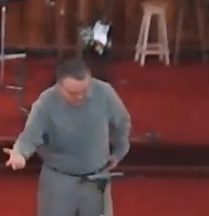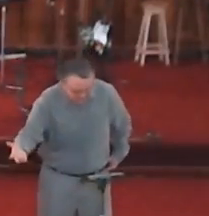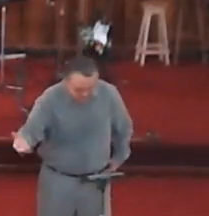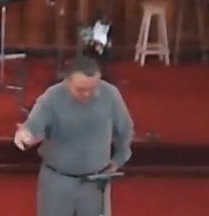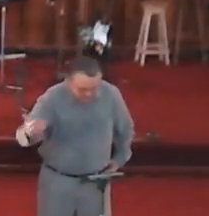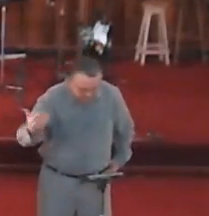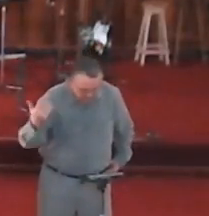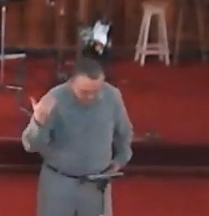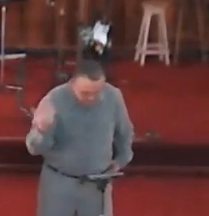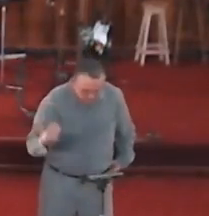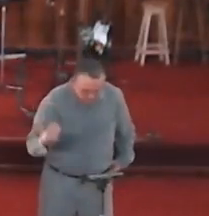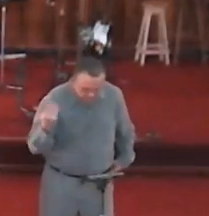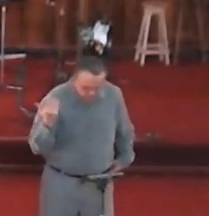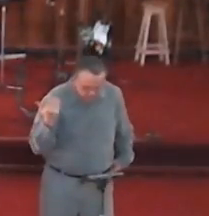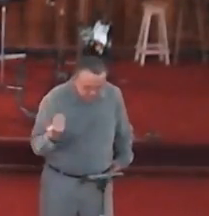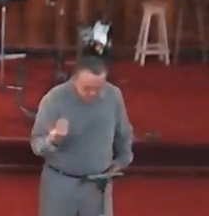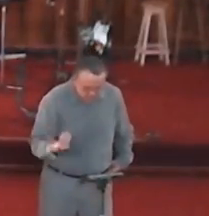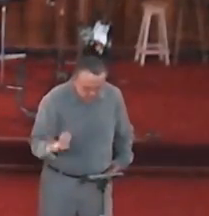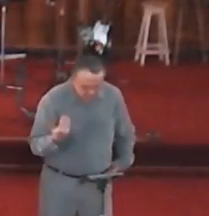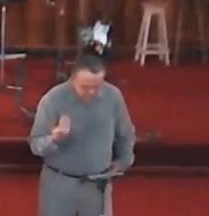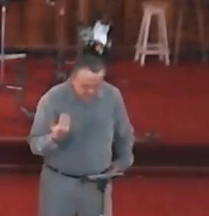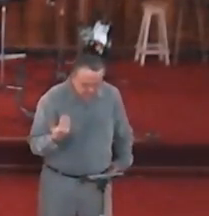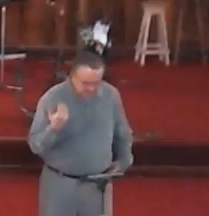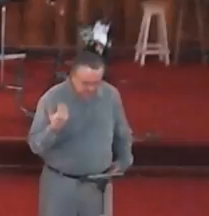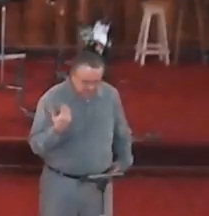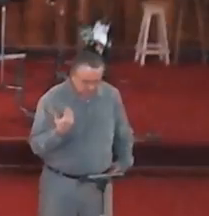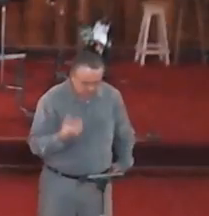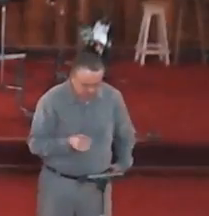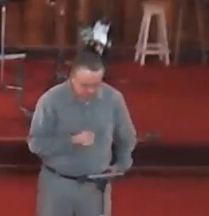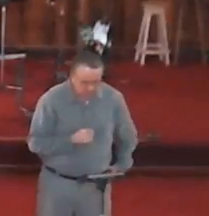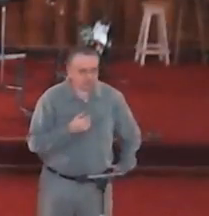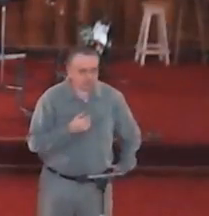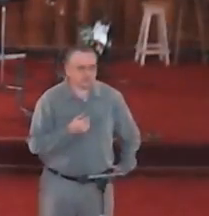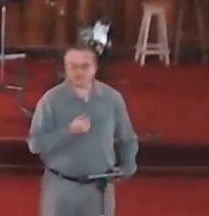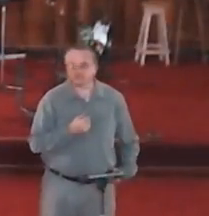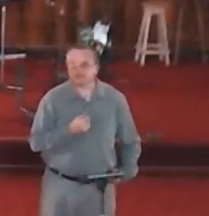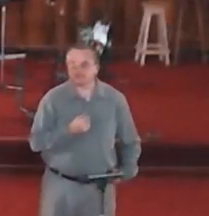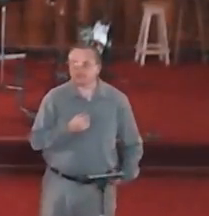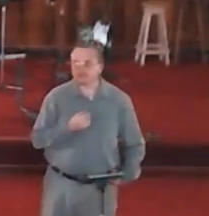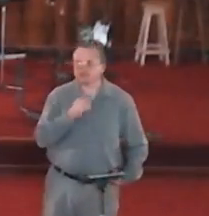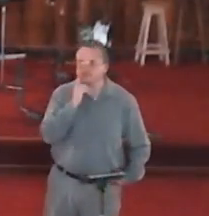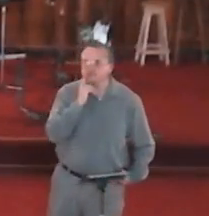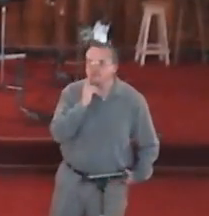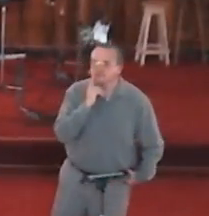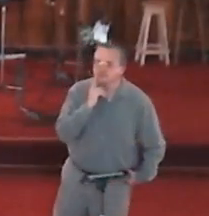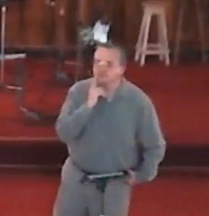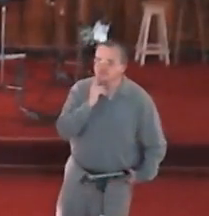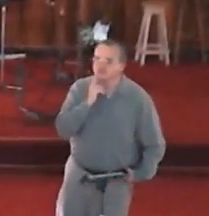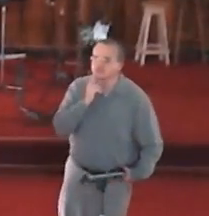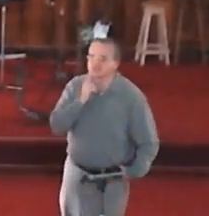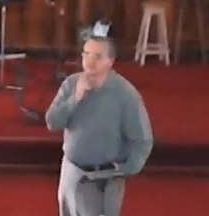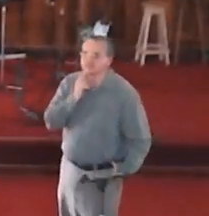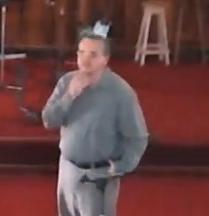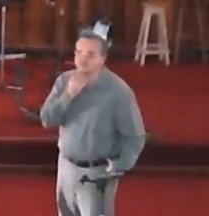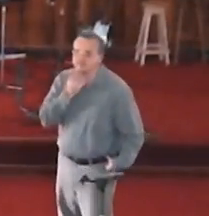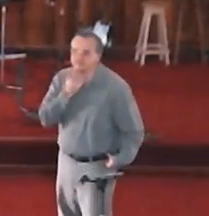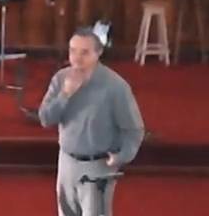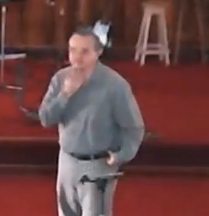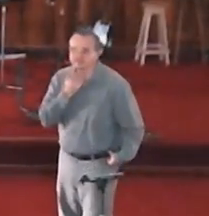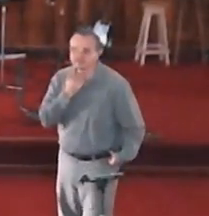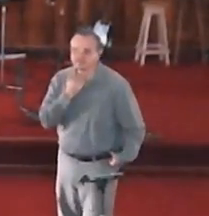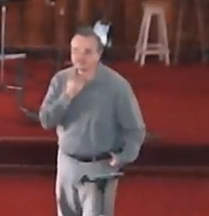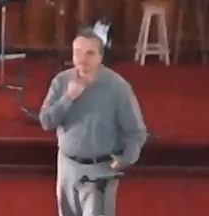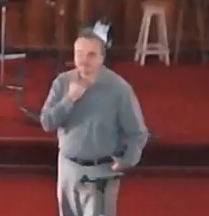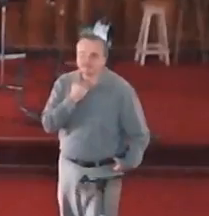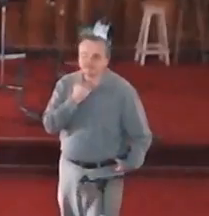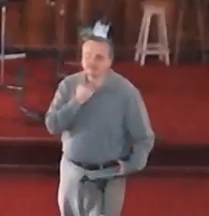griega, anunciándole las buenas nuevas acerca del Señor Jesús. Some of them, however, men from Cyprus and Cyrene,